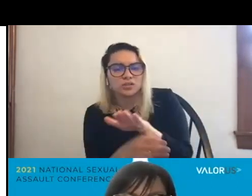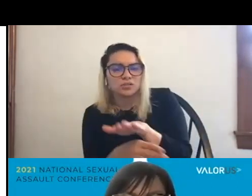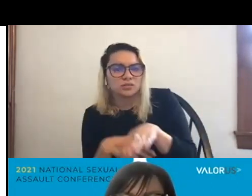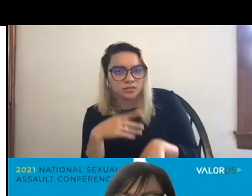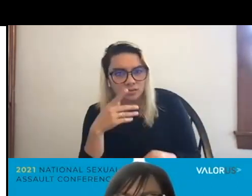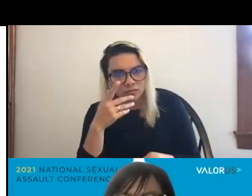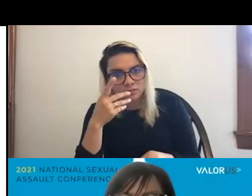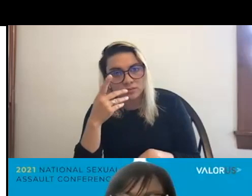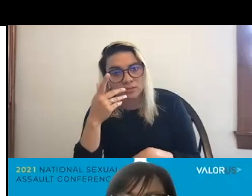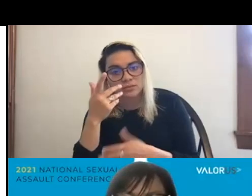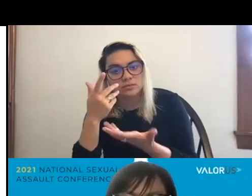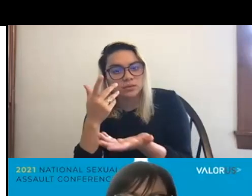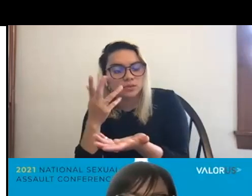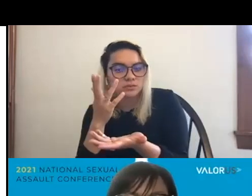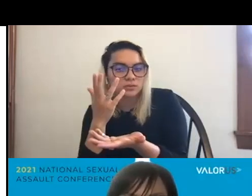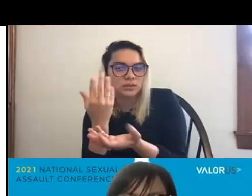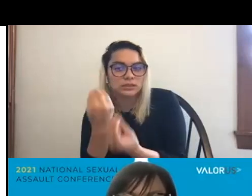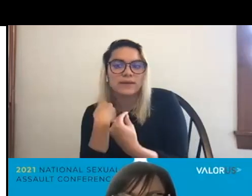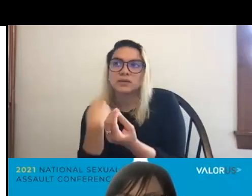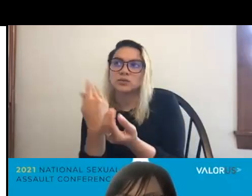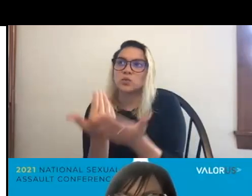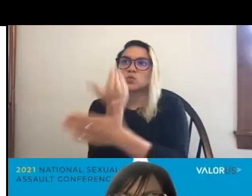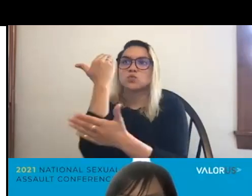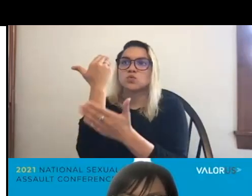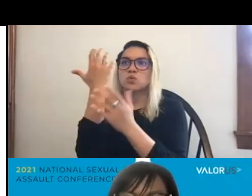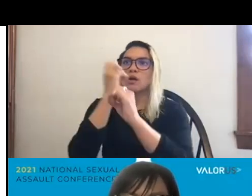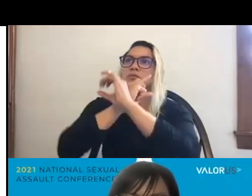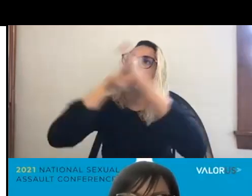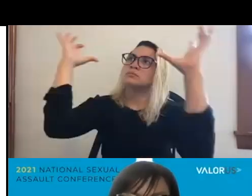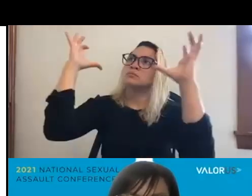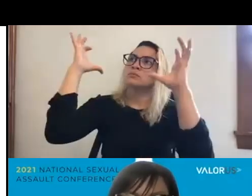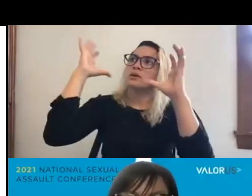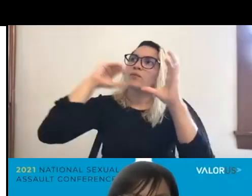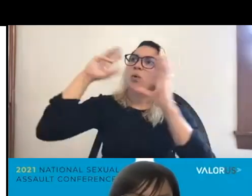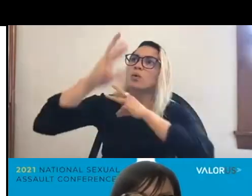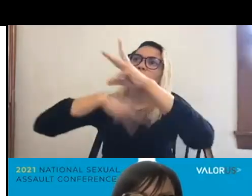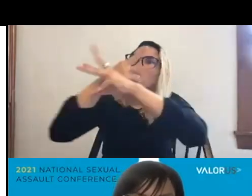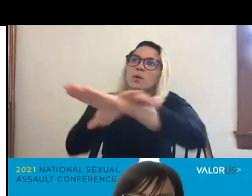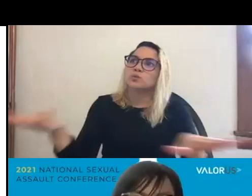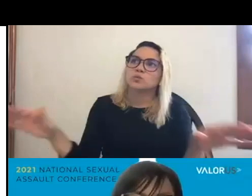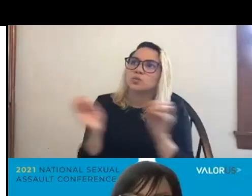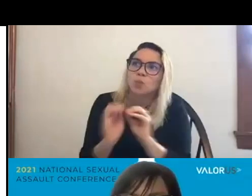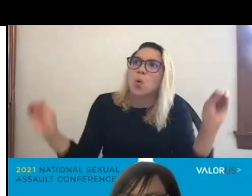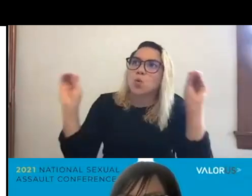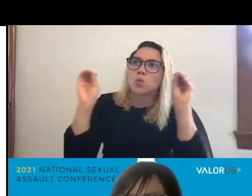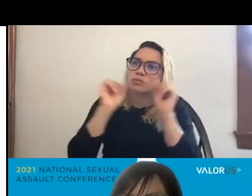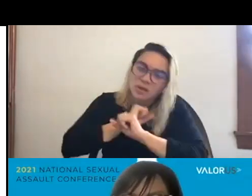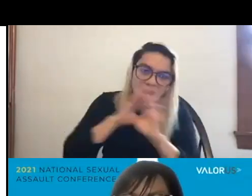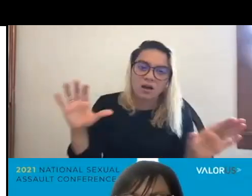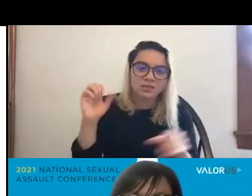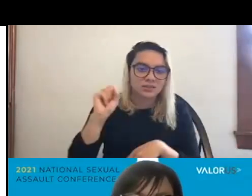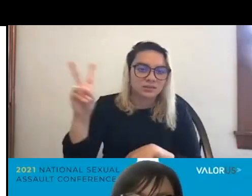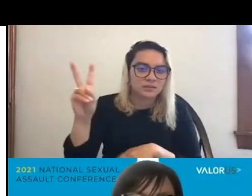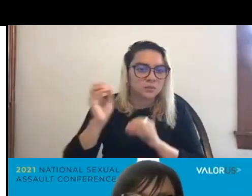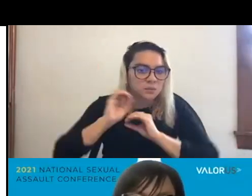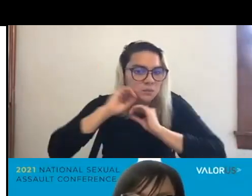new way of imagining a world without sexual violence, and how these tools of public narrative and community organizing are very practical